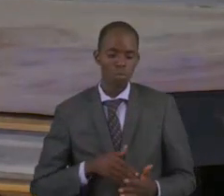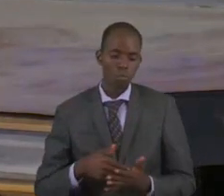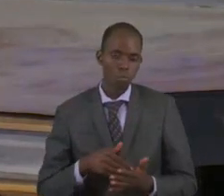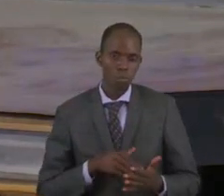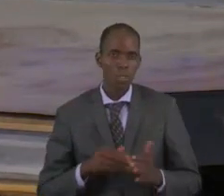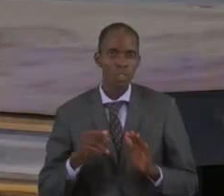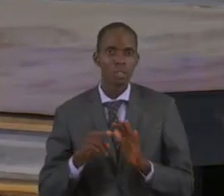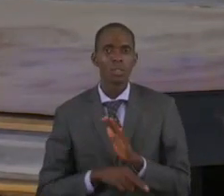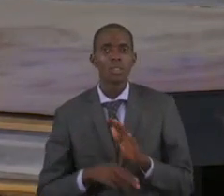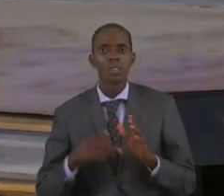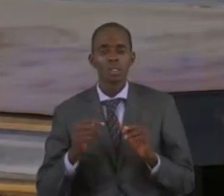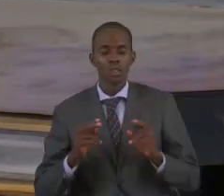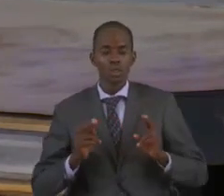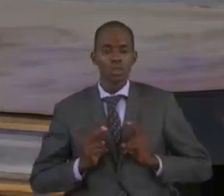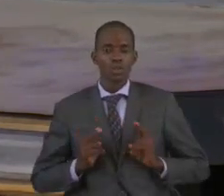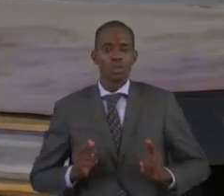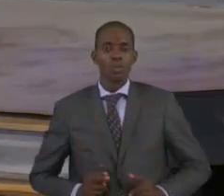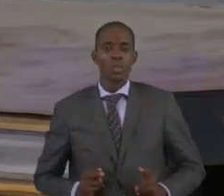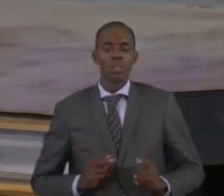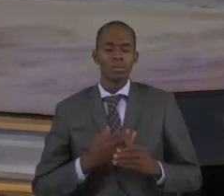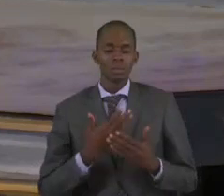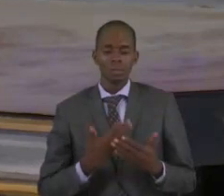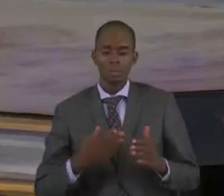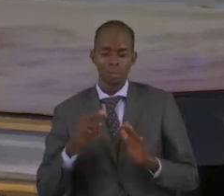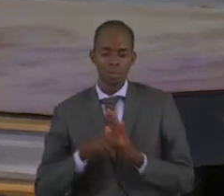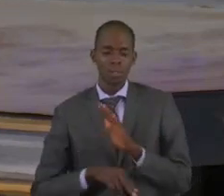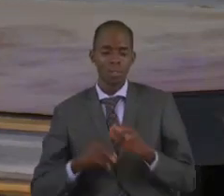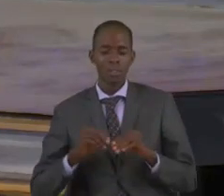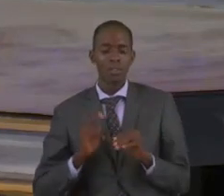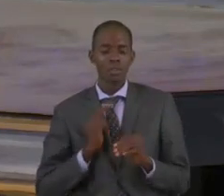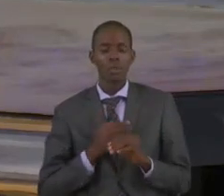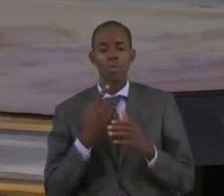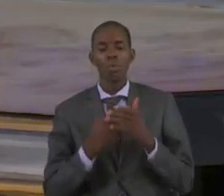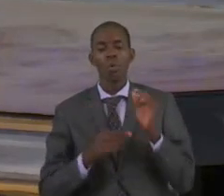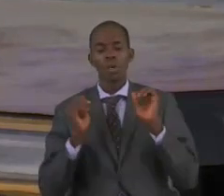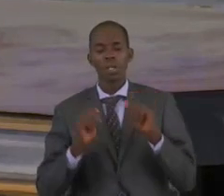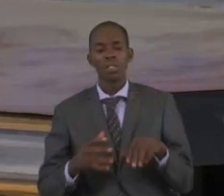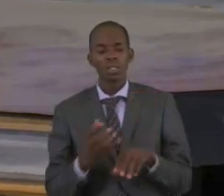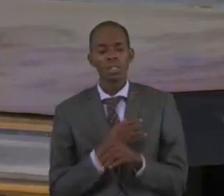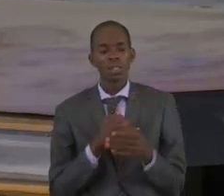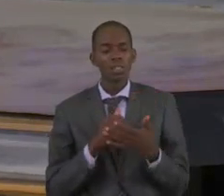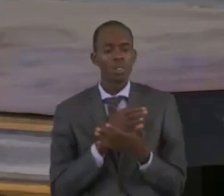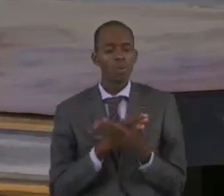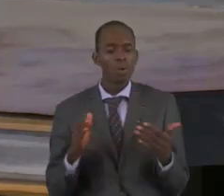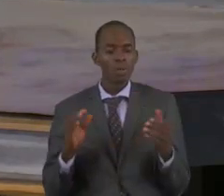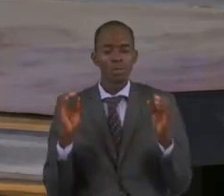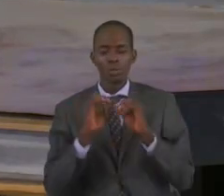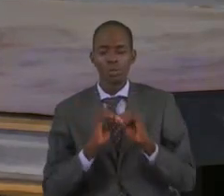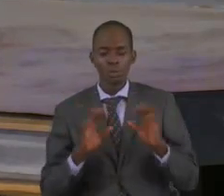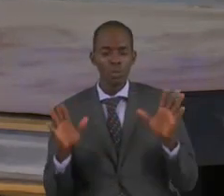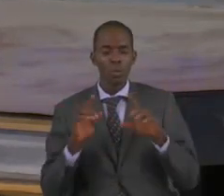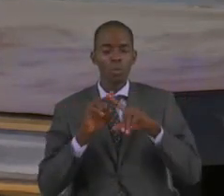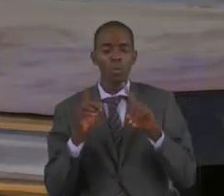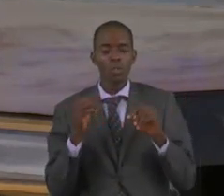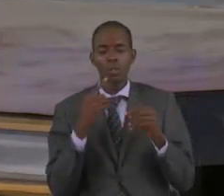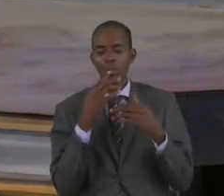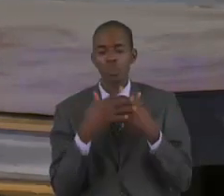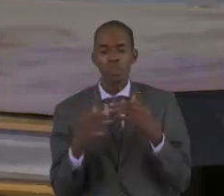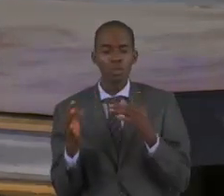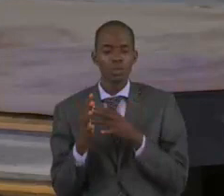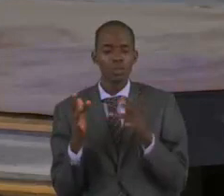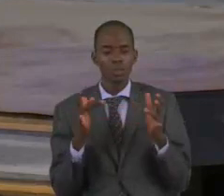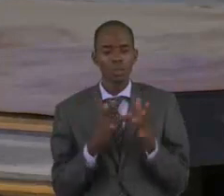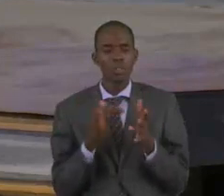the humanness in us? What can take that away? Nothing but the blood of Jesus. That's the